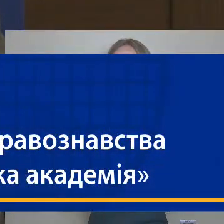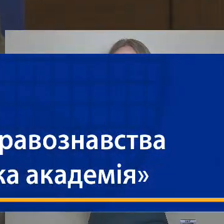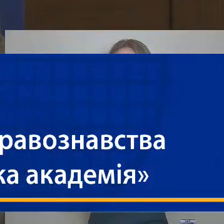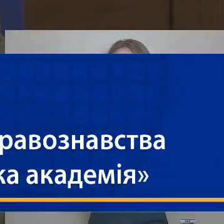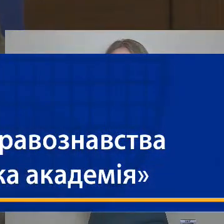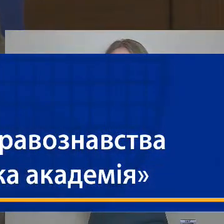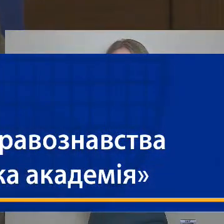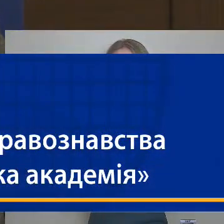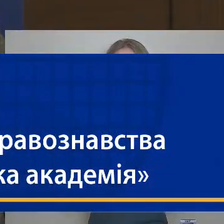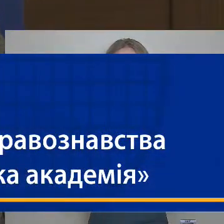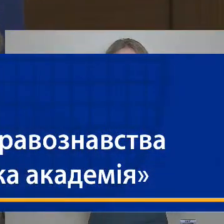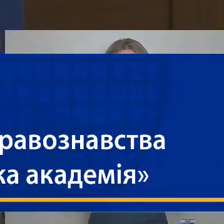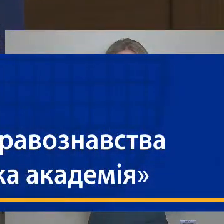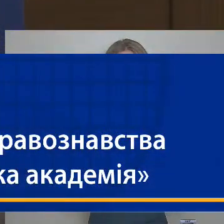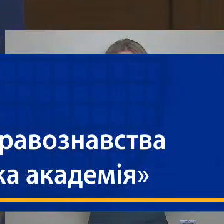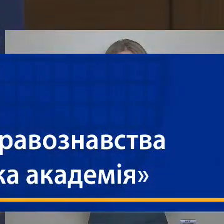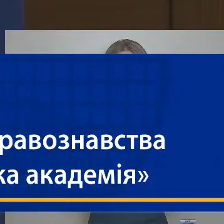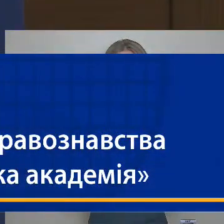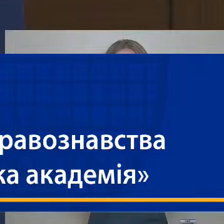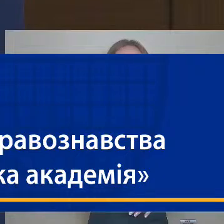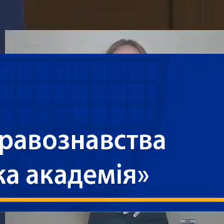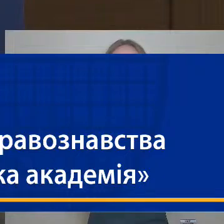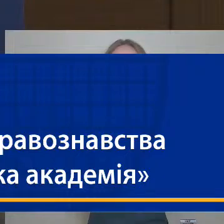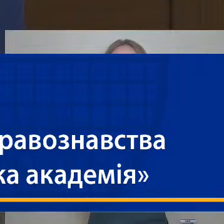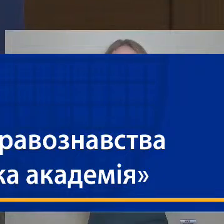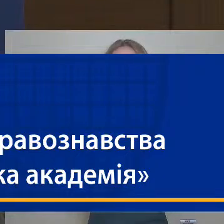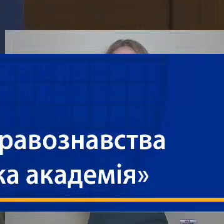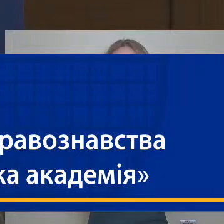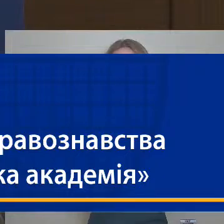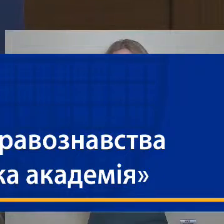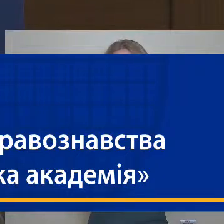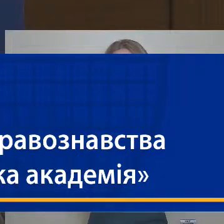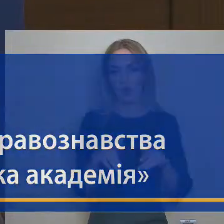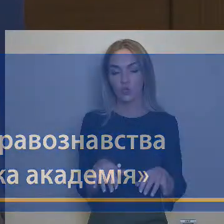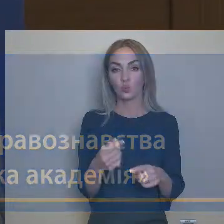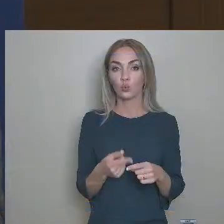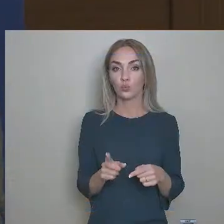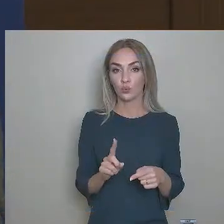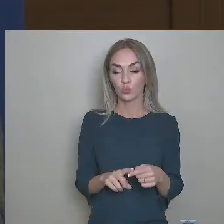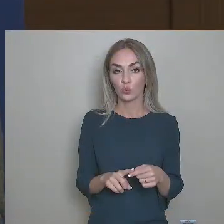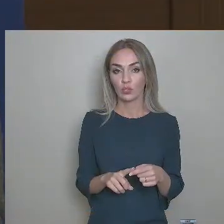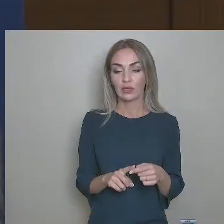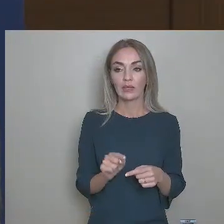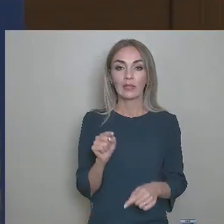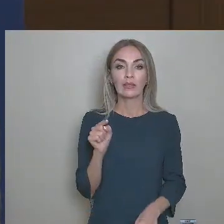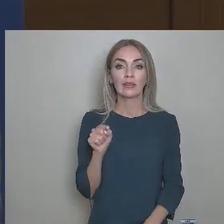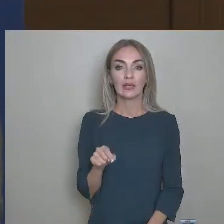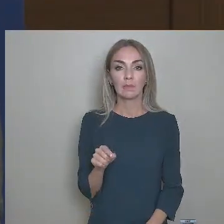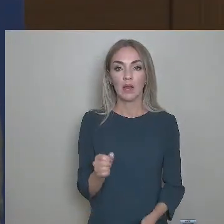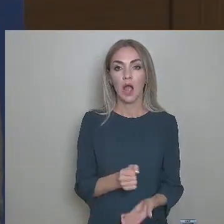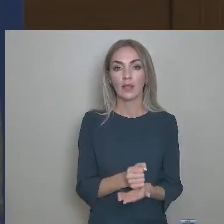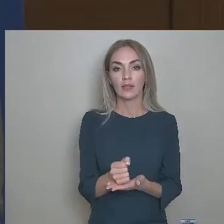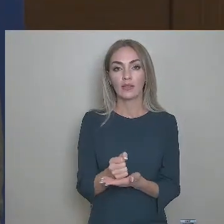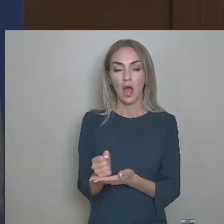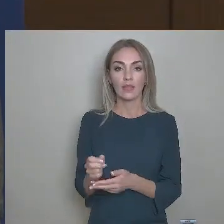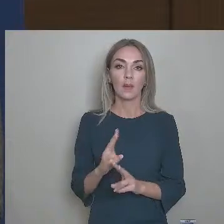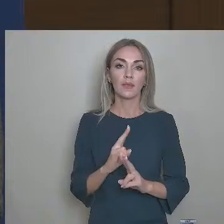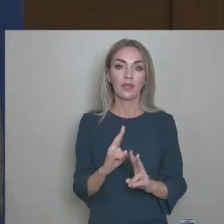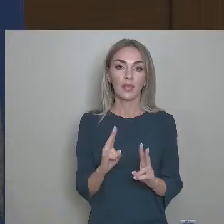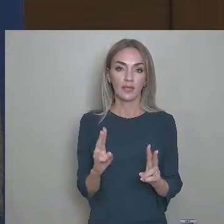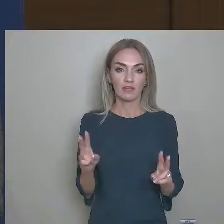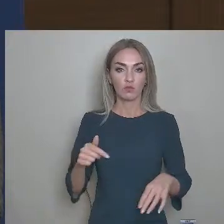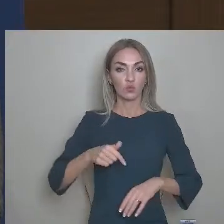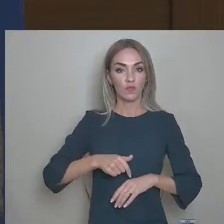is some kind of proceedings, and there are some arrears for the period of 6 months, and the case is in court. So